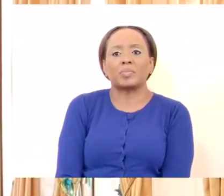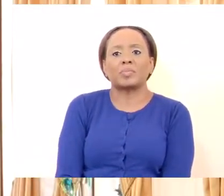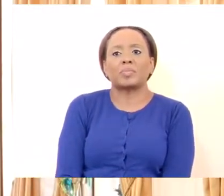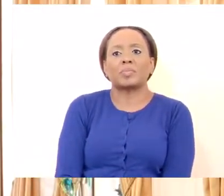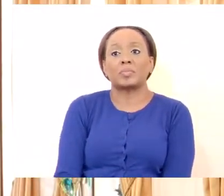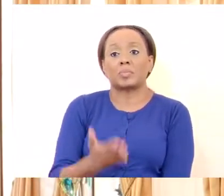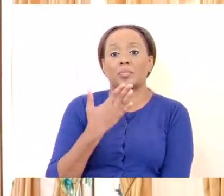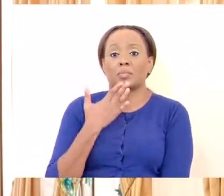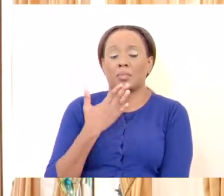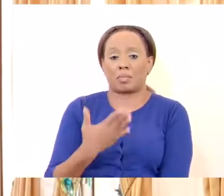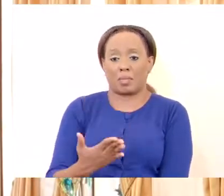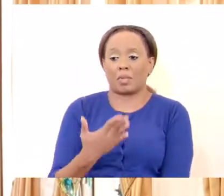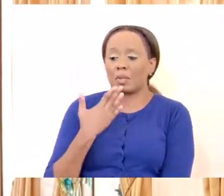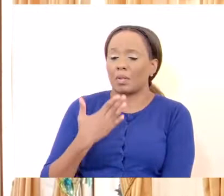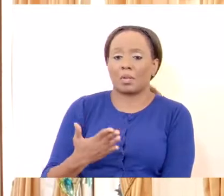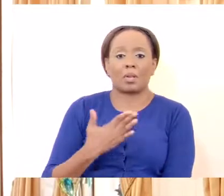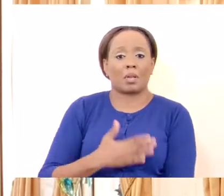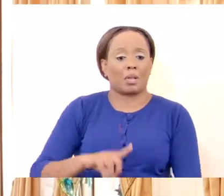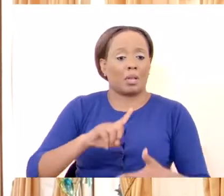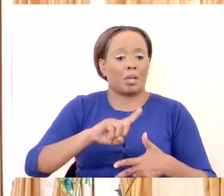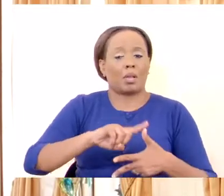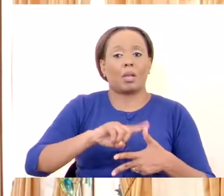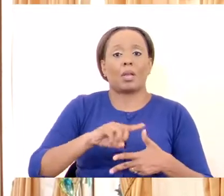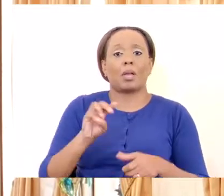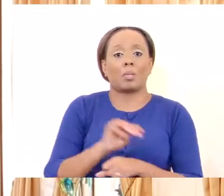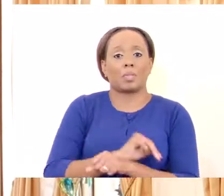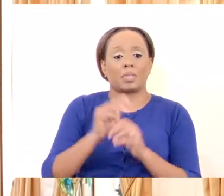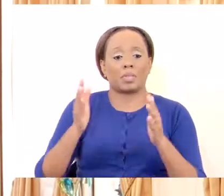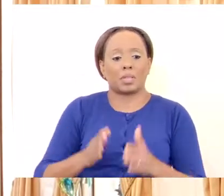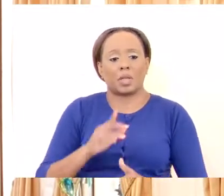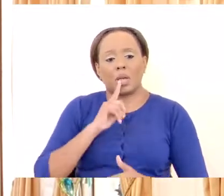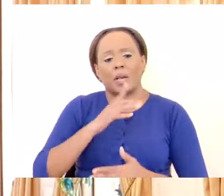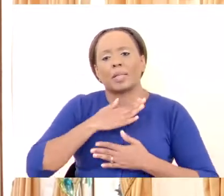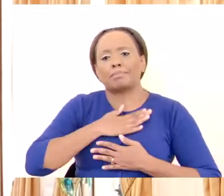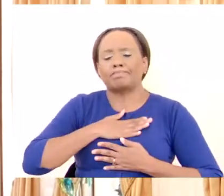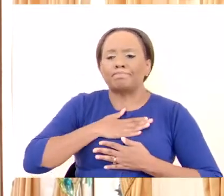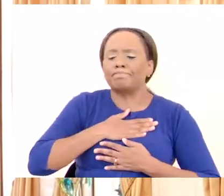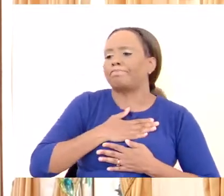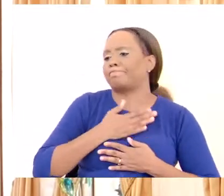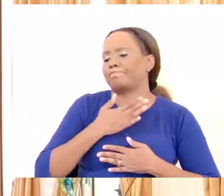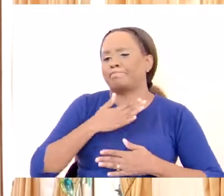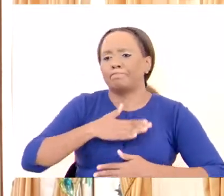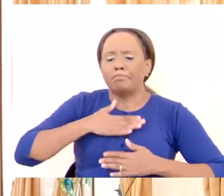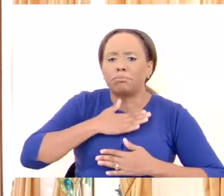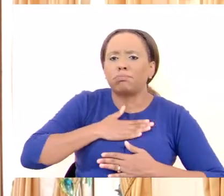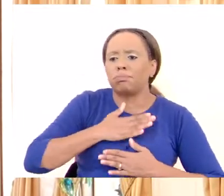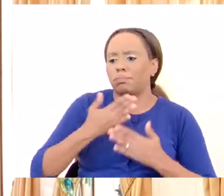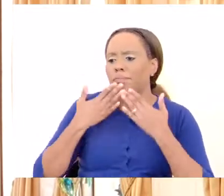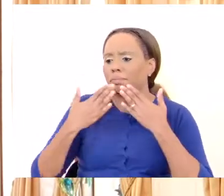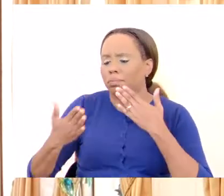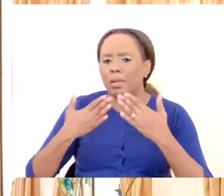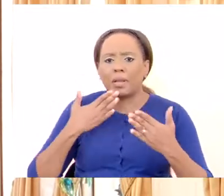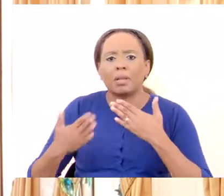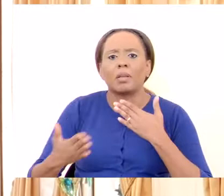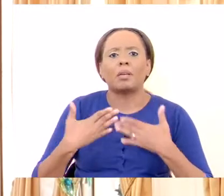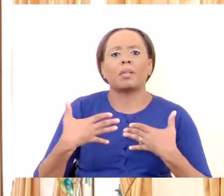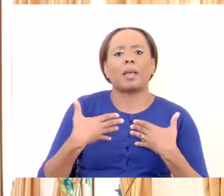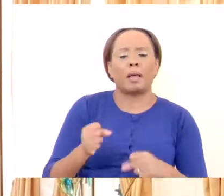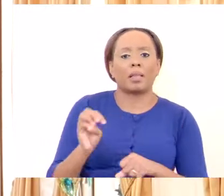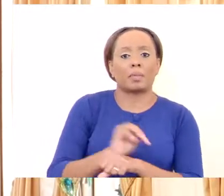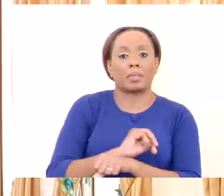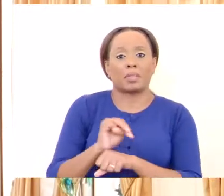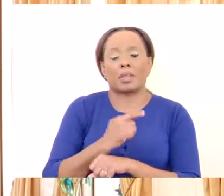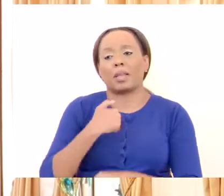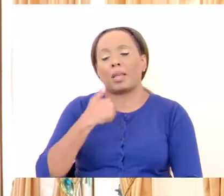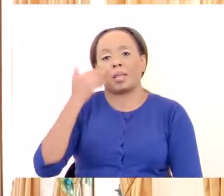Thank you very much, Minister. We appreciate your efforts and those of the members of the Ministry of Health and Wellness who